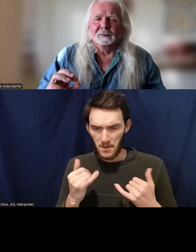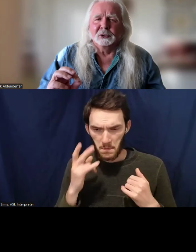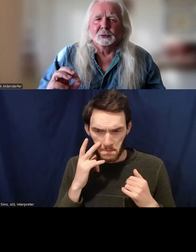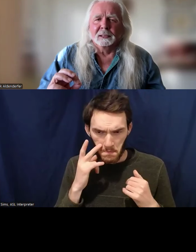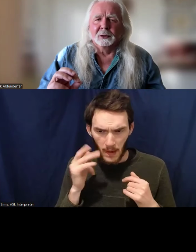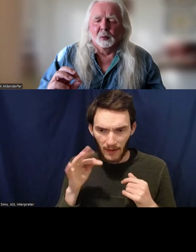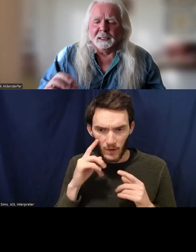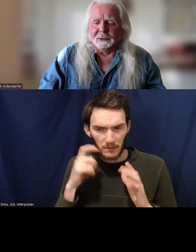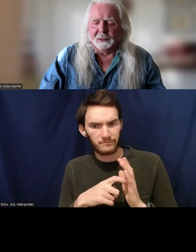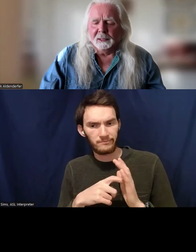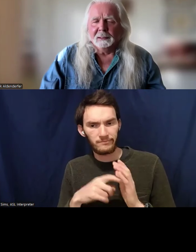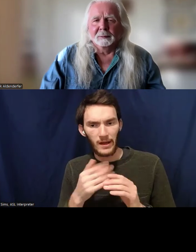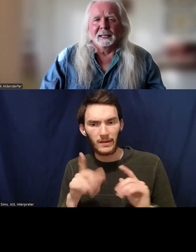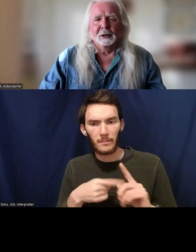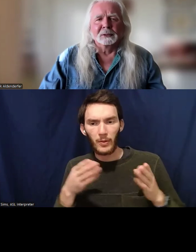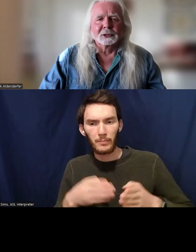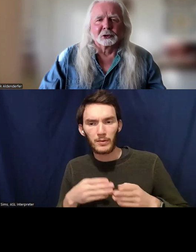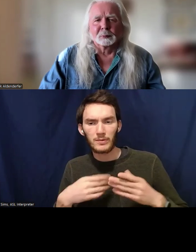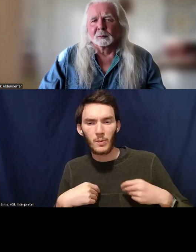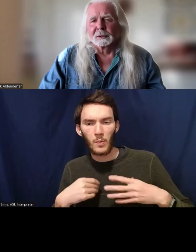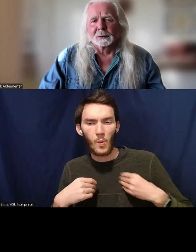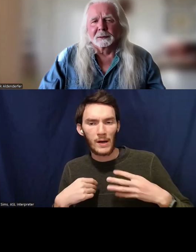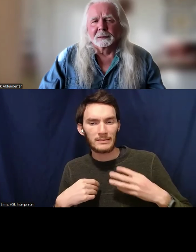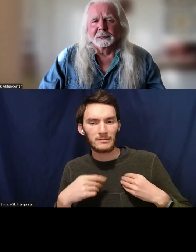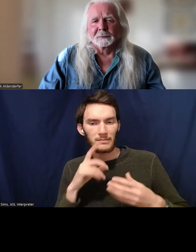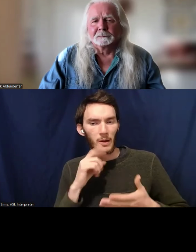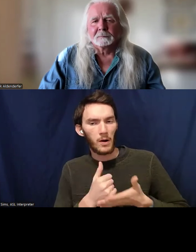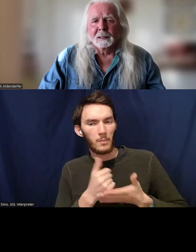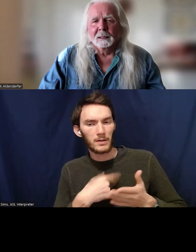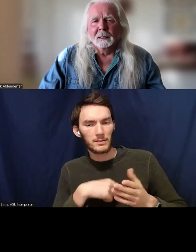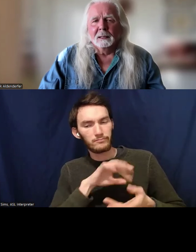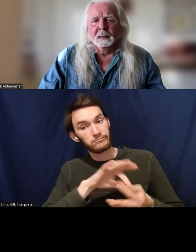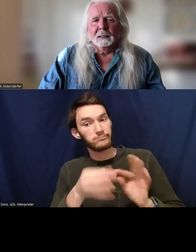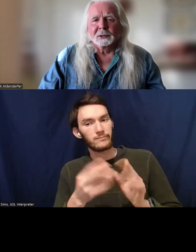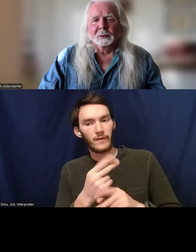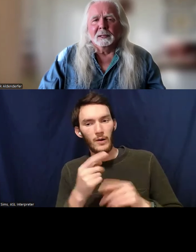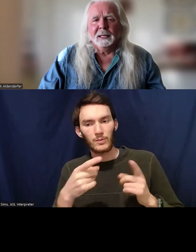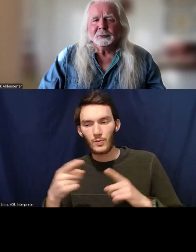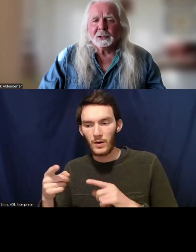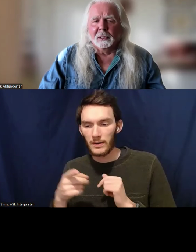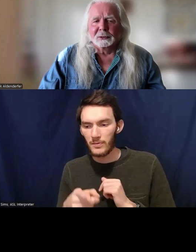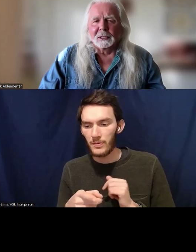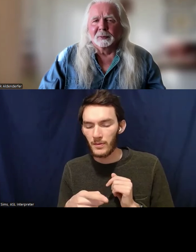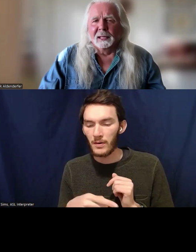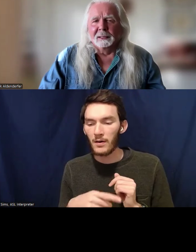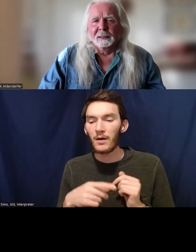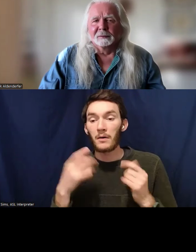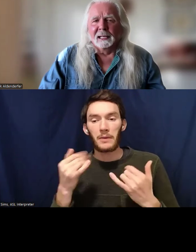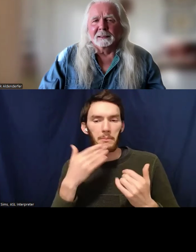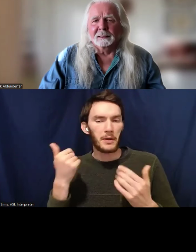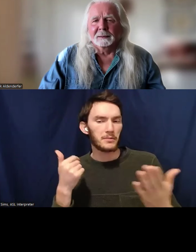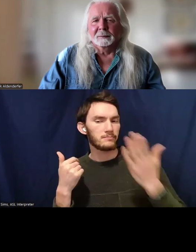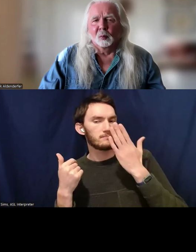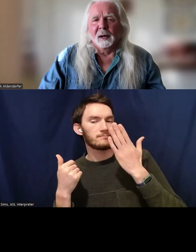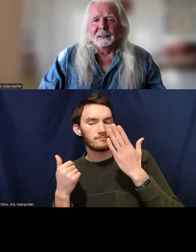the individual in the white that might help us interpret what's going on here. So here's a close-up then of